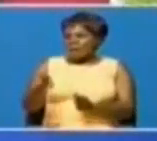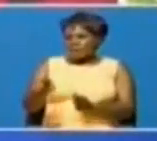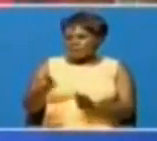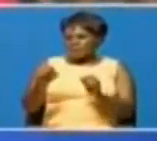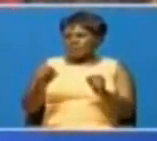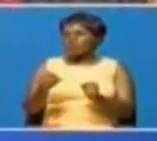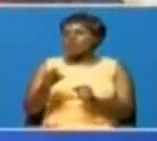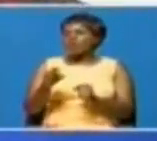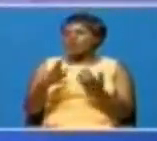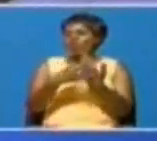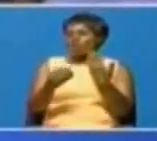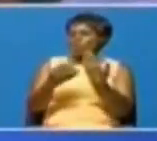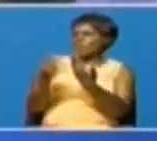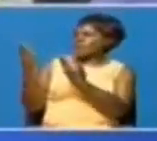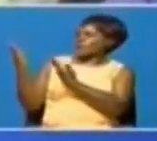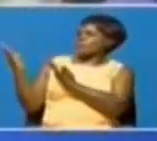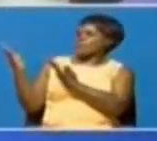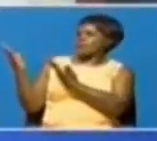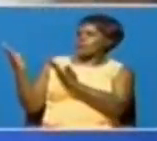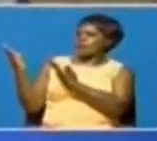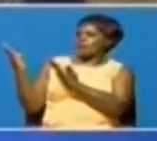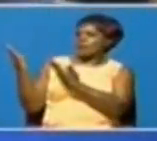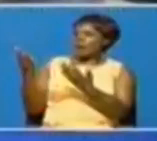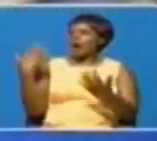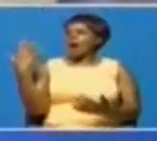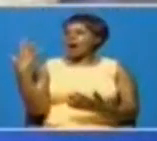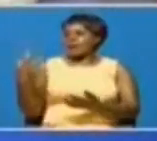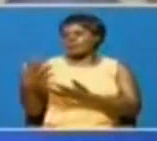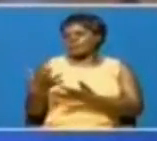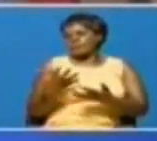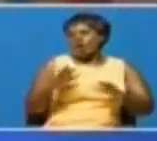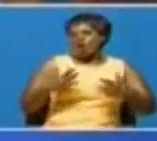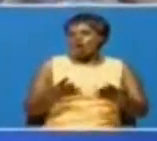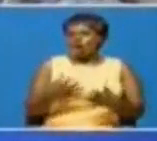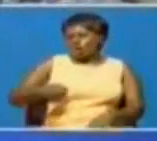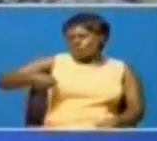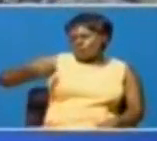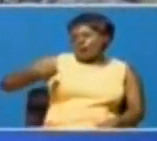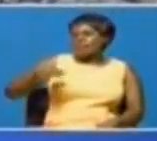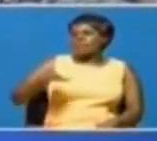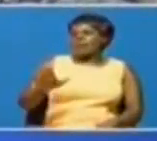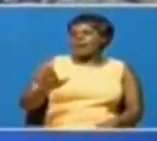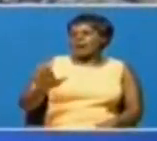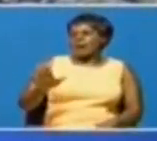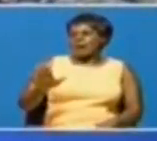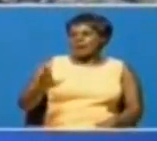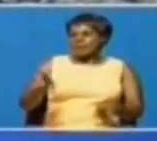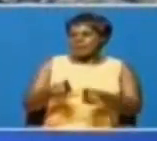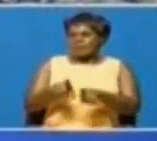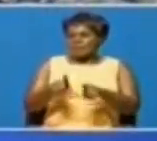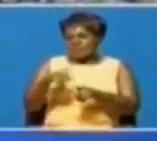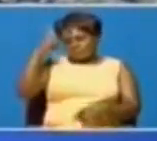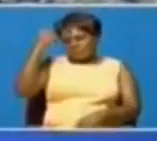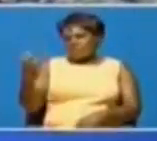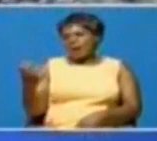you can borrow a leaf from this man, either carry it in your hands or put it in your bag. In the charcoal section,